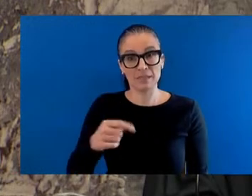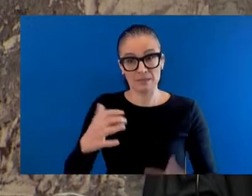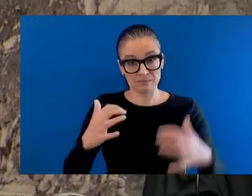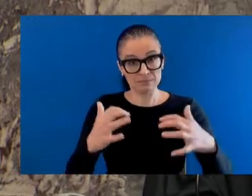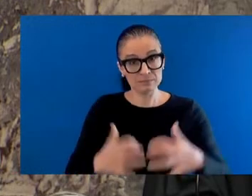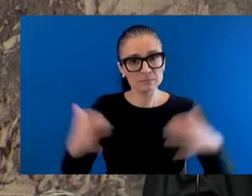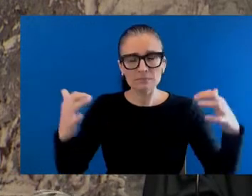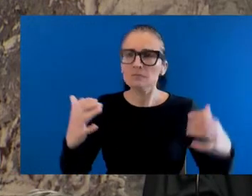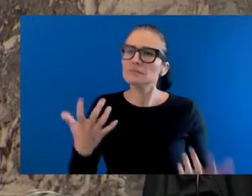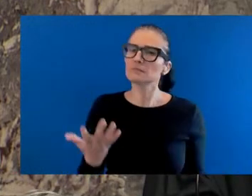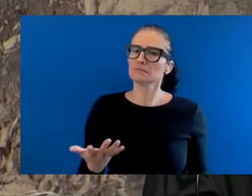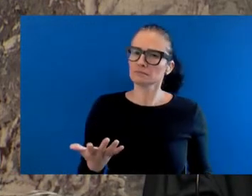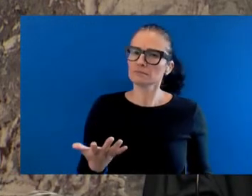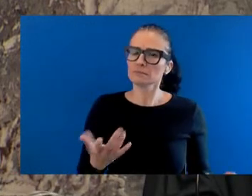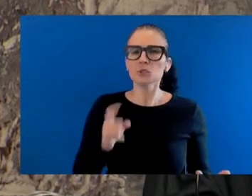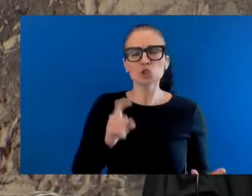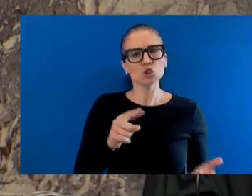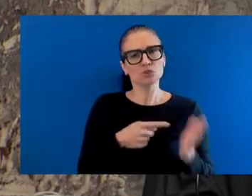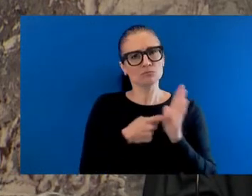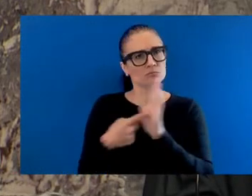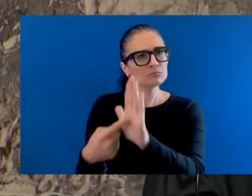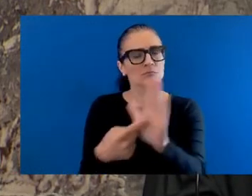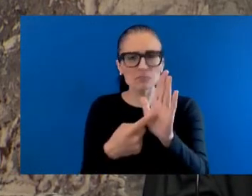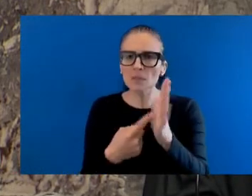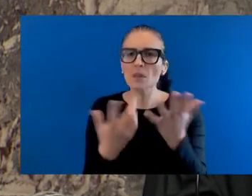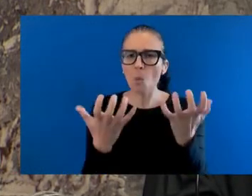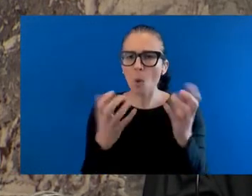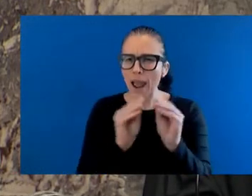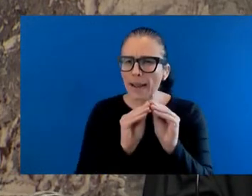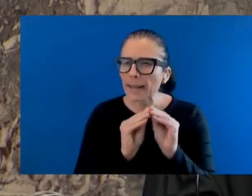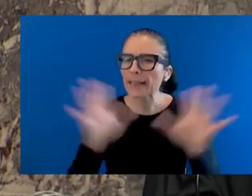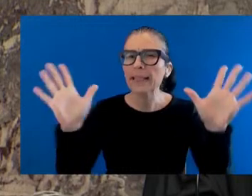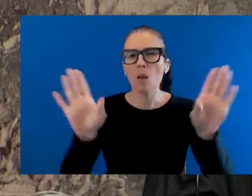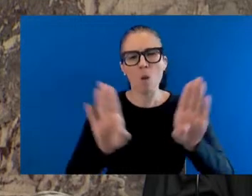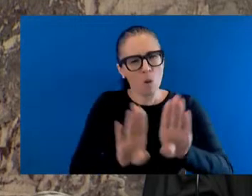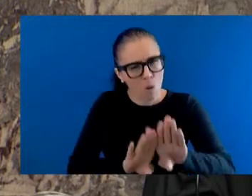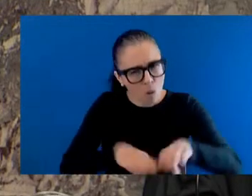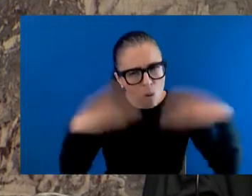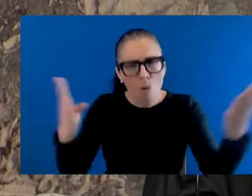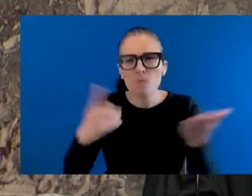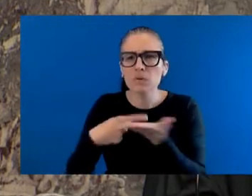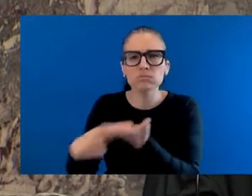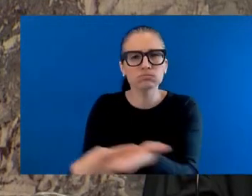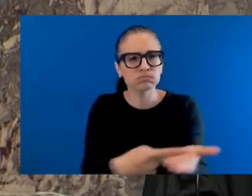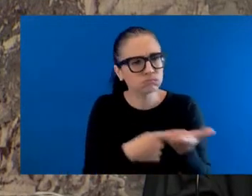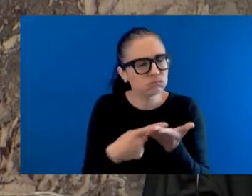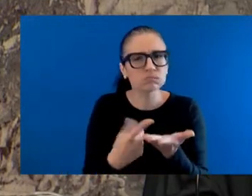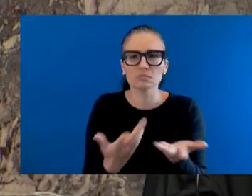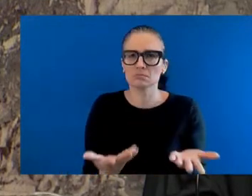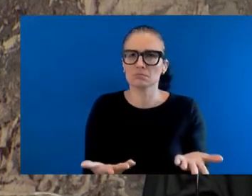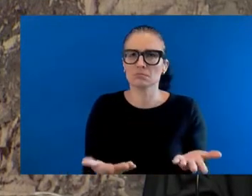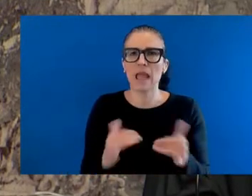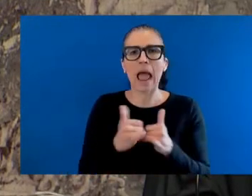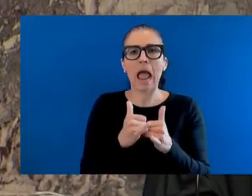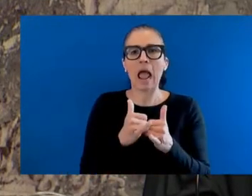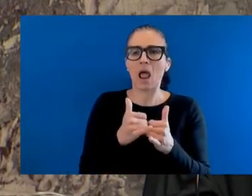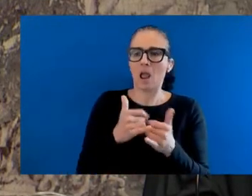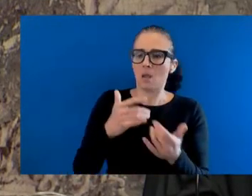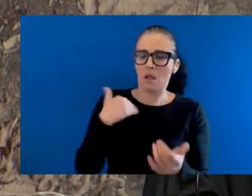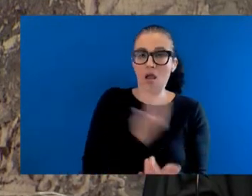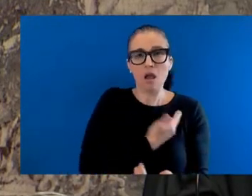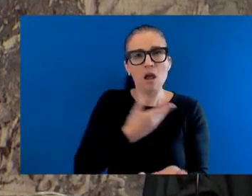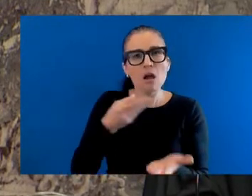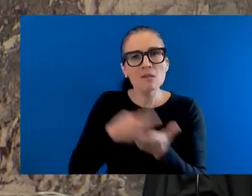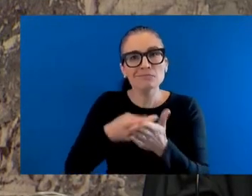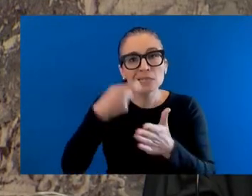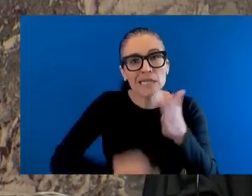We're supposed to be open, transparent, and accountable with taxpayers' dollars and the policies, legislation, and regulations that flows from taxpayers'